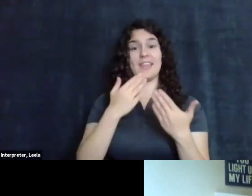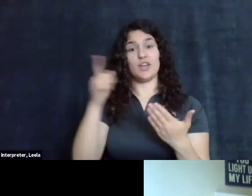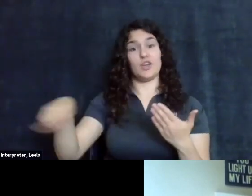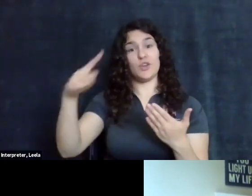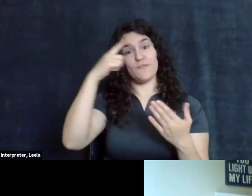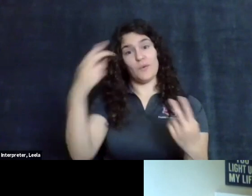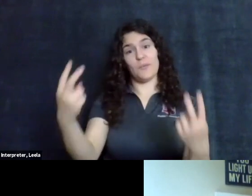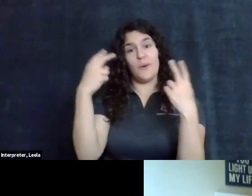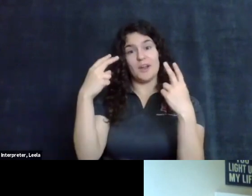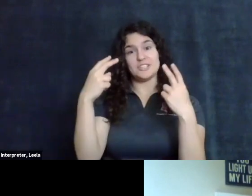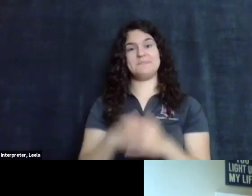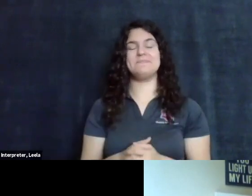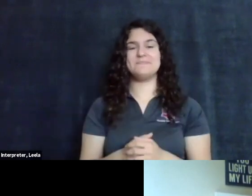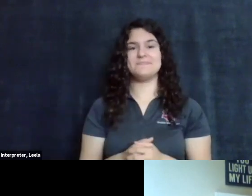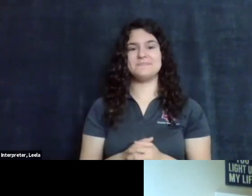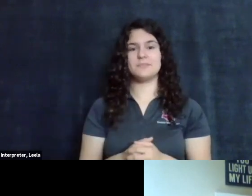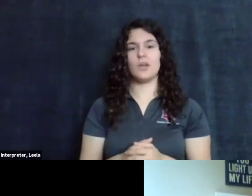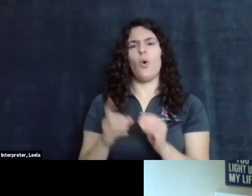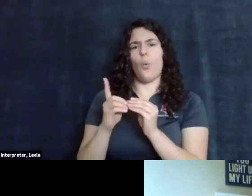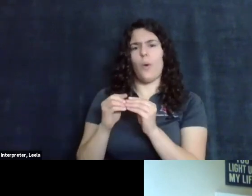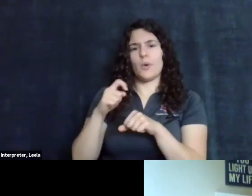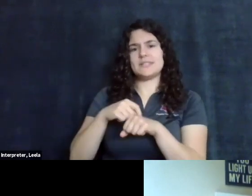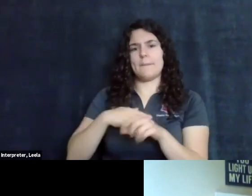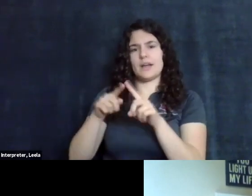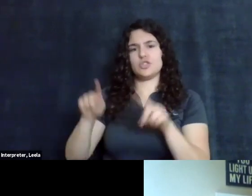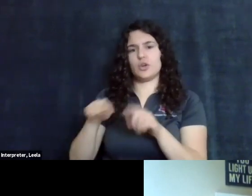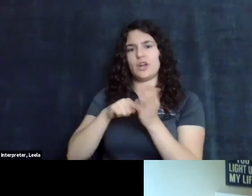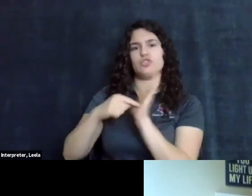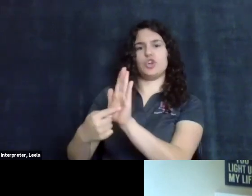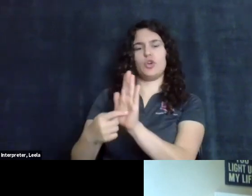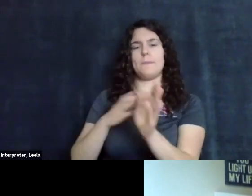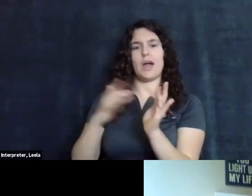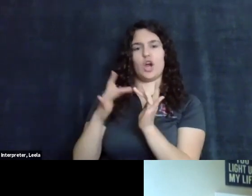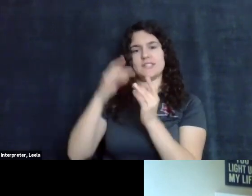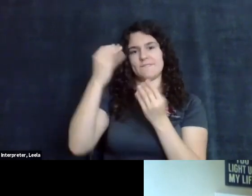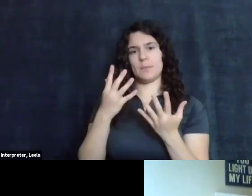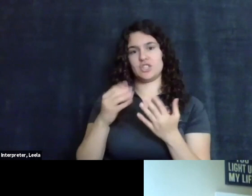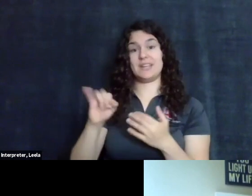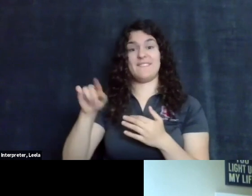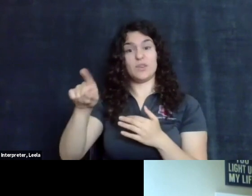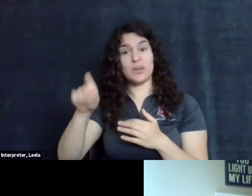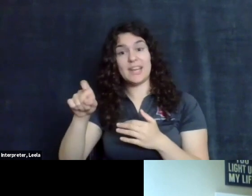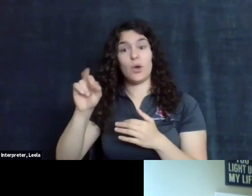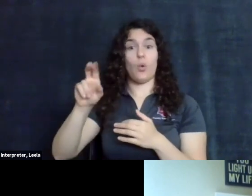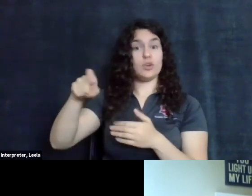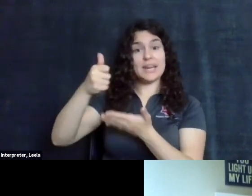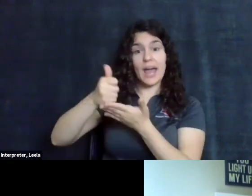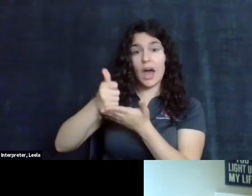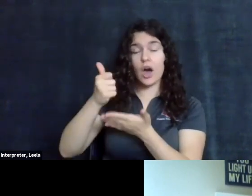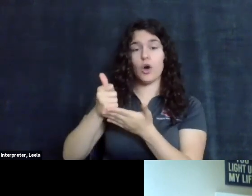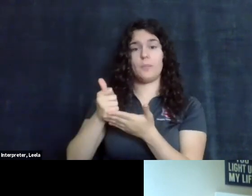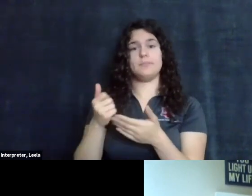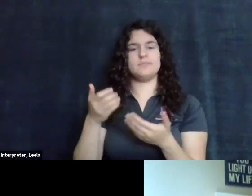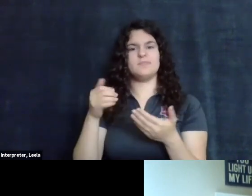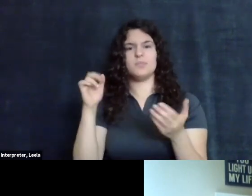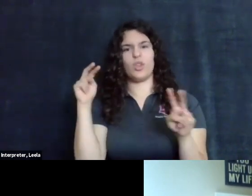attending again. And I'm going to share one more time our contact information in case anyone needs it or if you need help finding your admissions